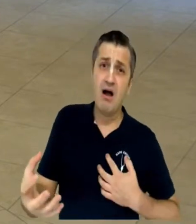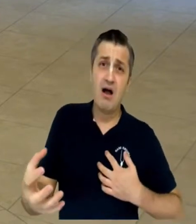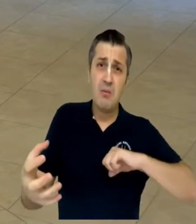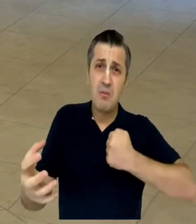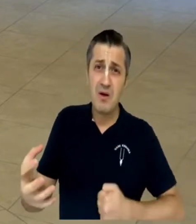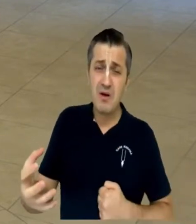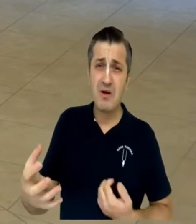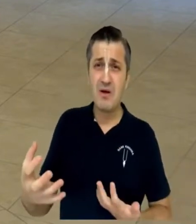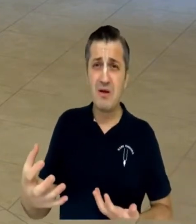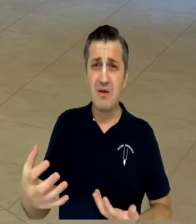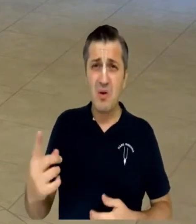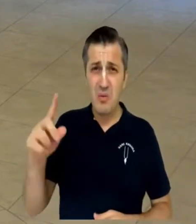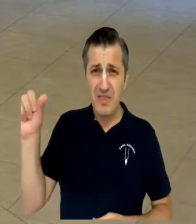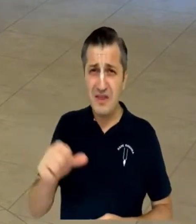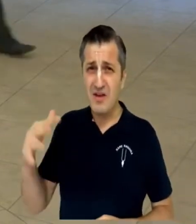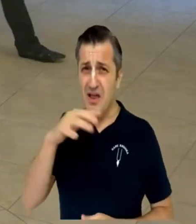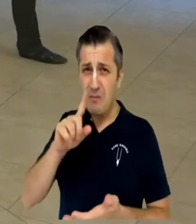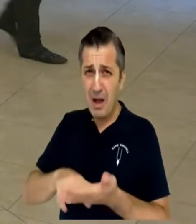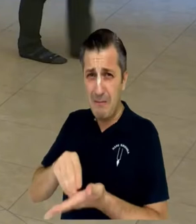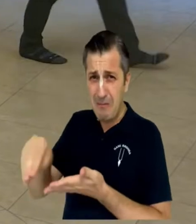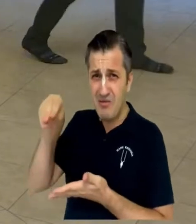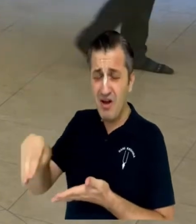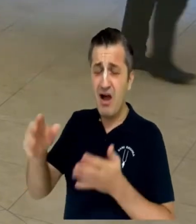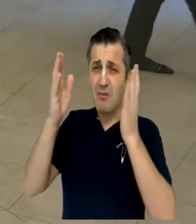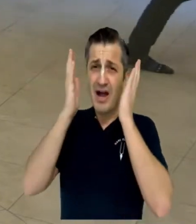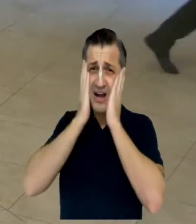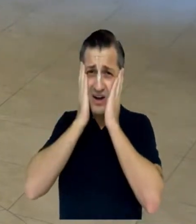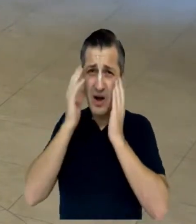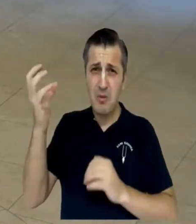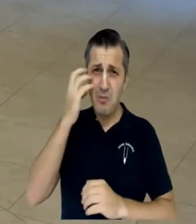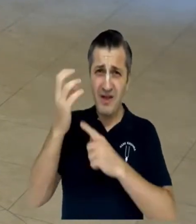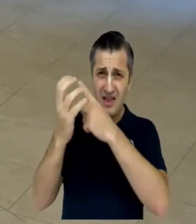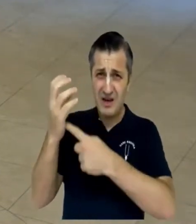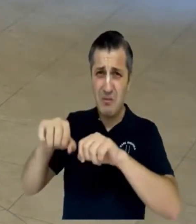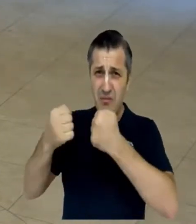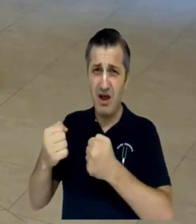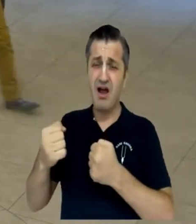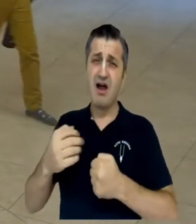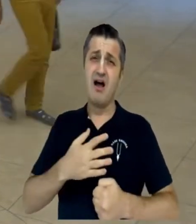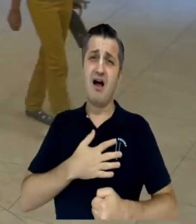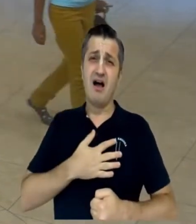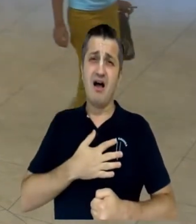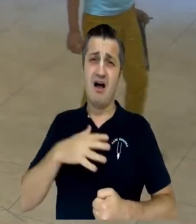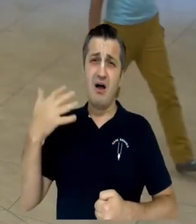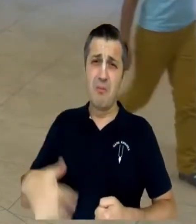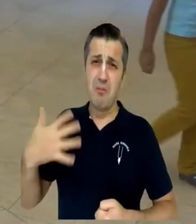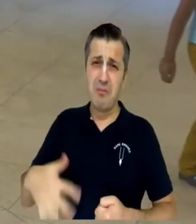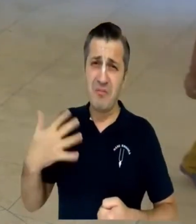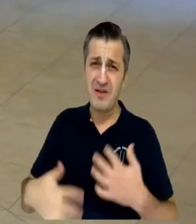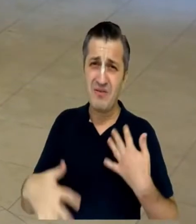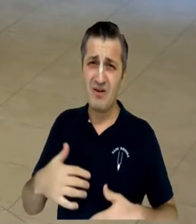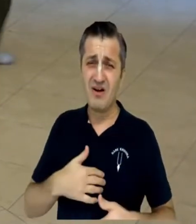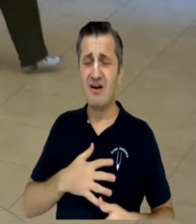repair the front screen. You're like, okay, that was it. So everything is prone to come with